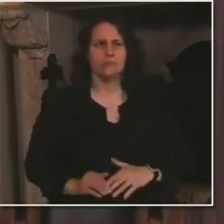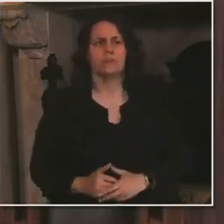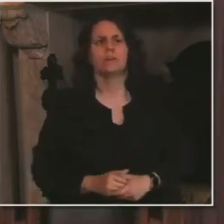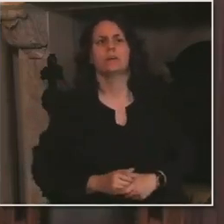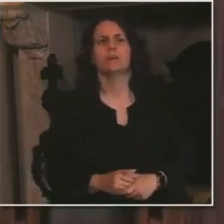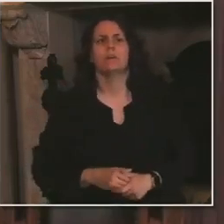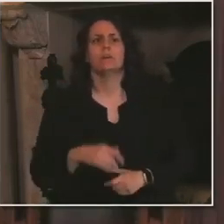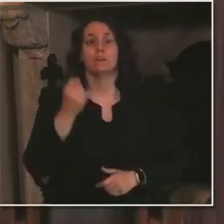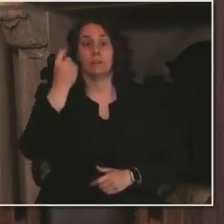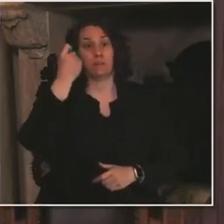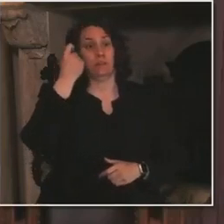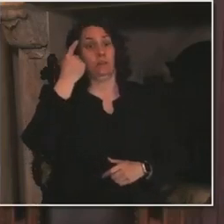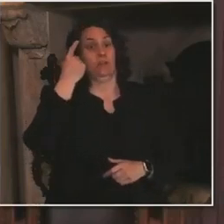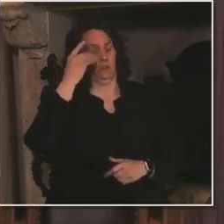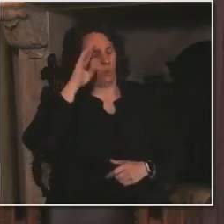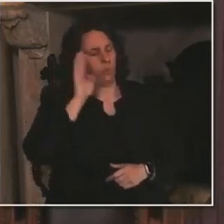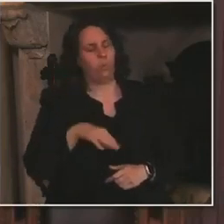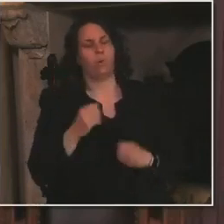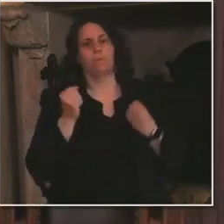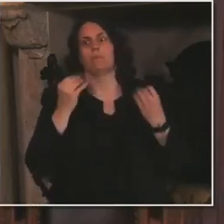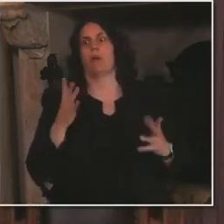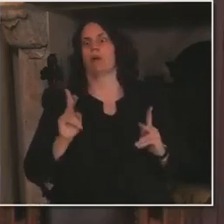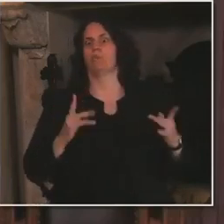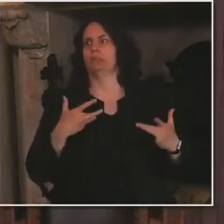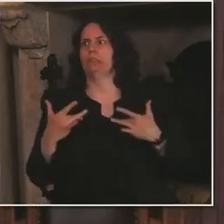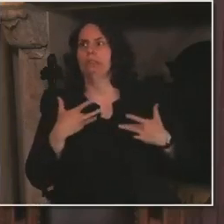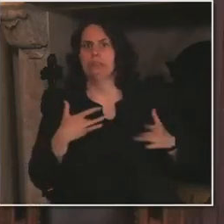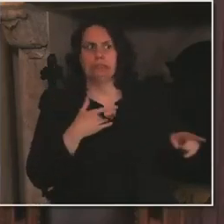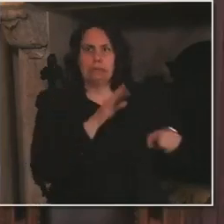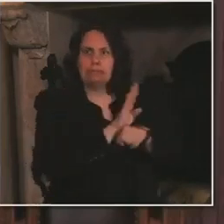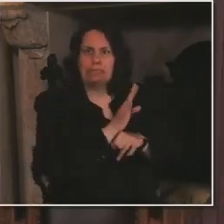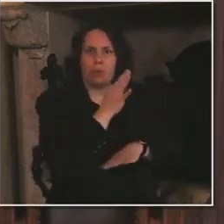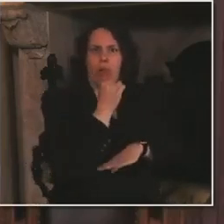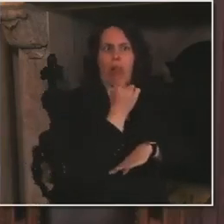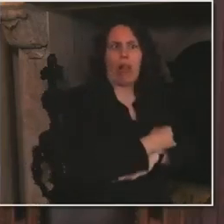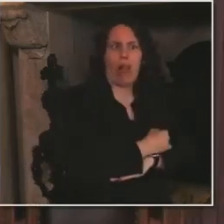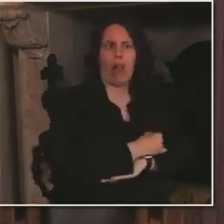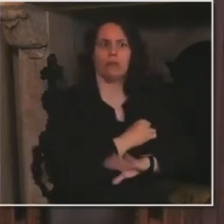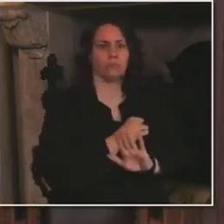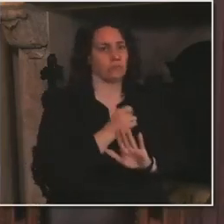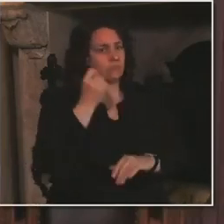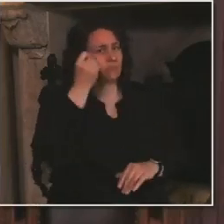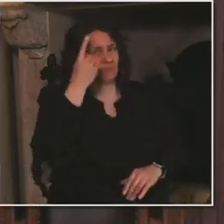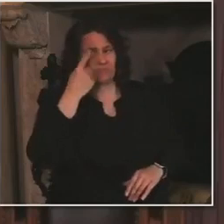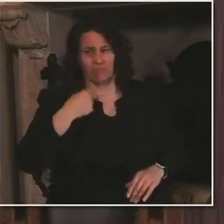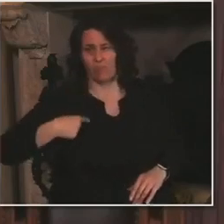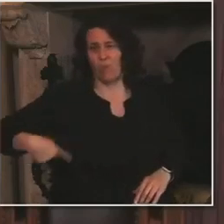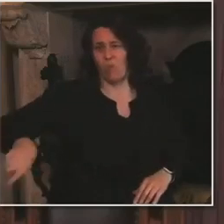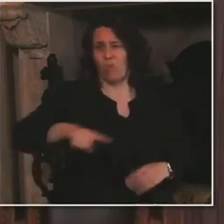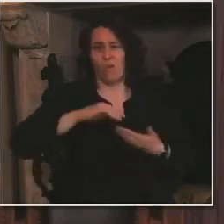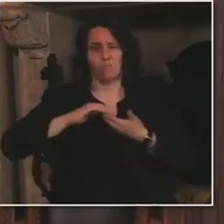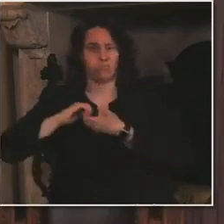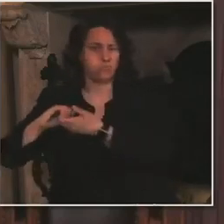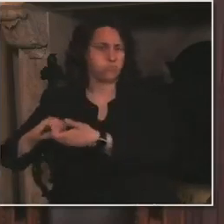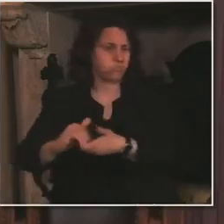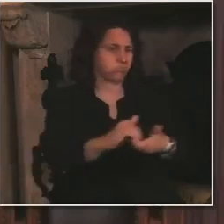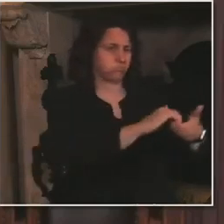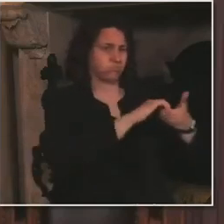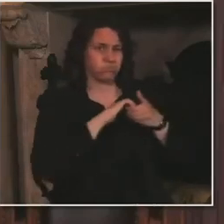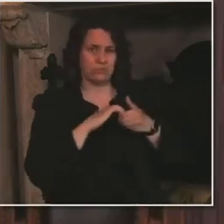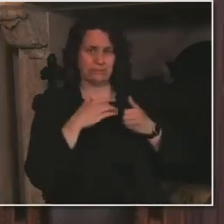we are headed in the right direction. We're getting the pieces in place, the tracing that Secretary Palm talked about, the